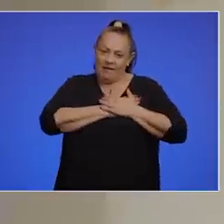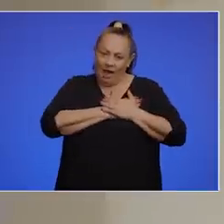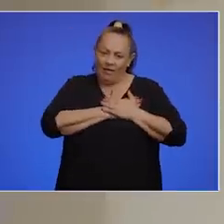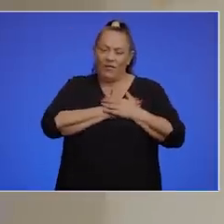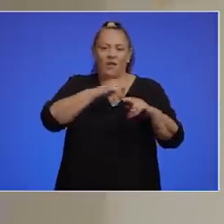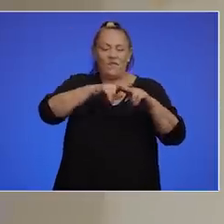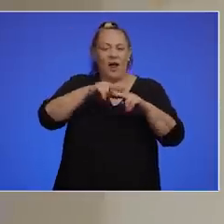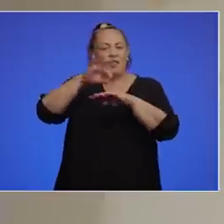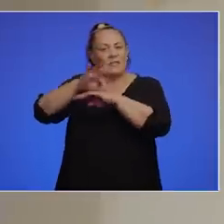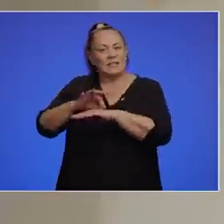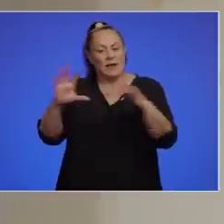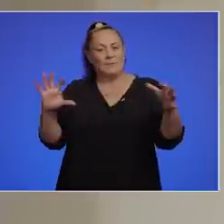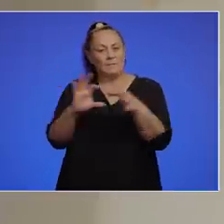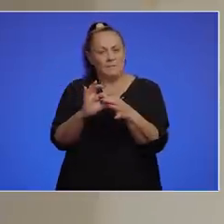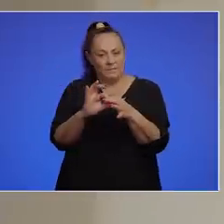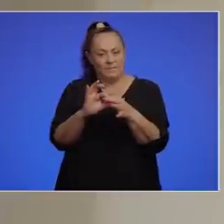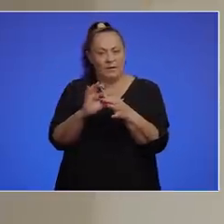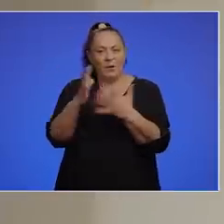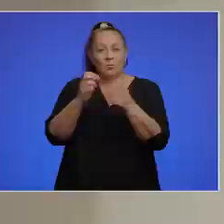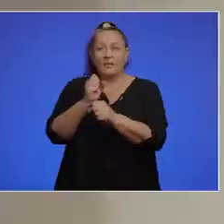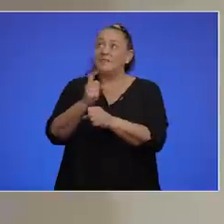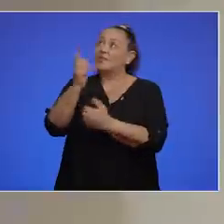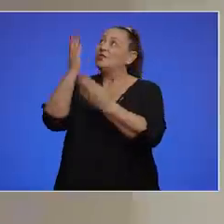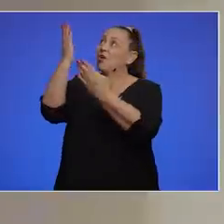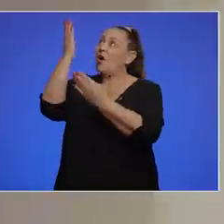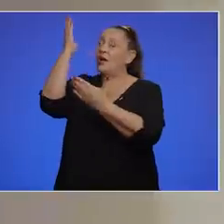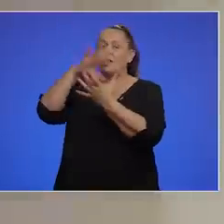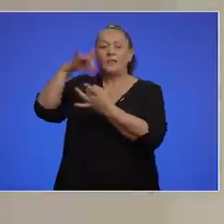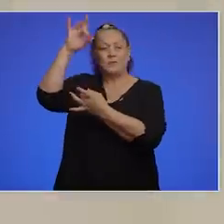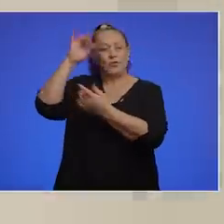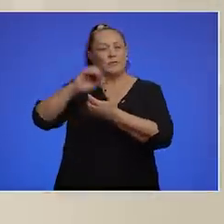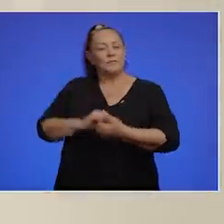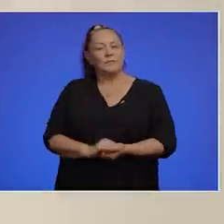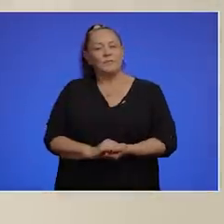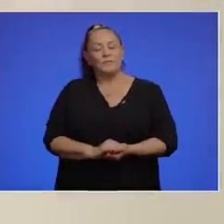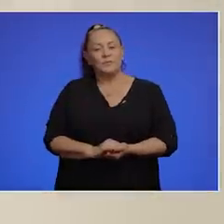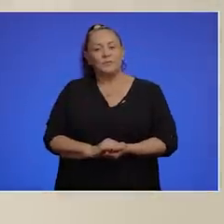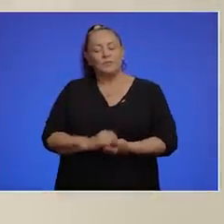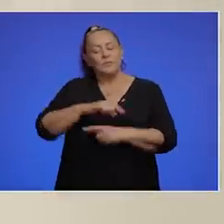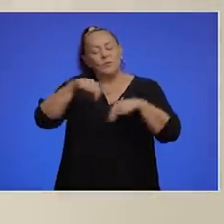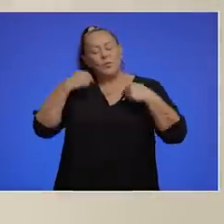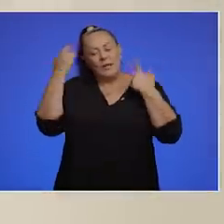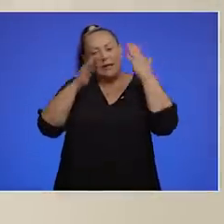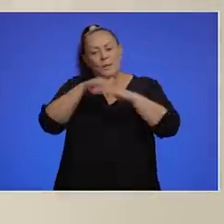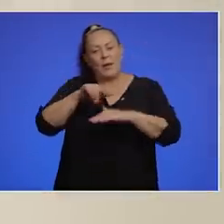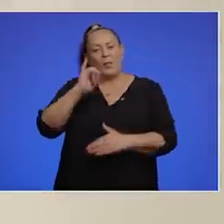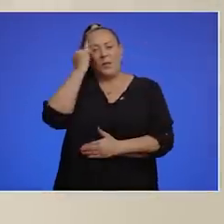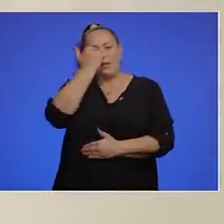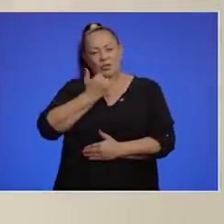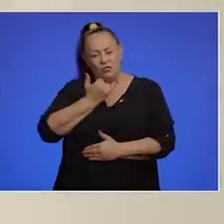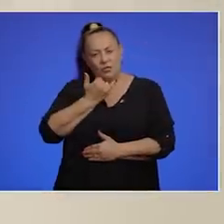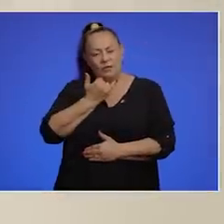love Between the Father and the Son Who is God the Holy Spirit As we contemplate this mystery